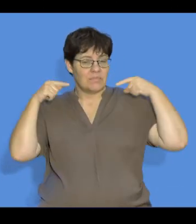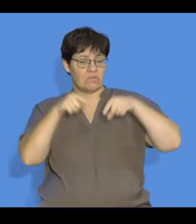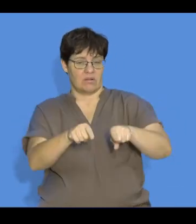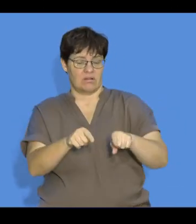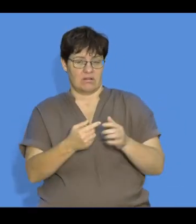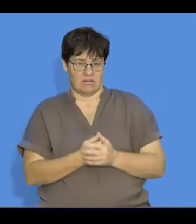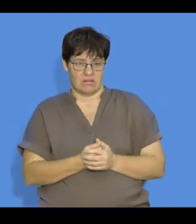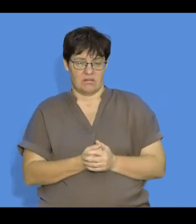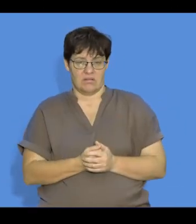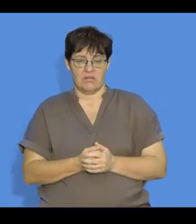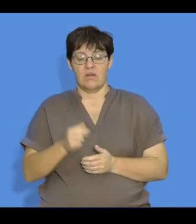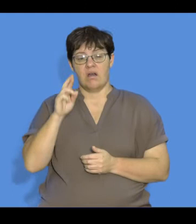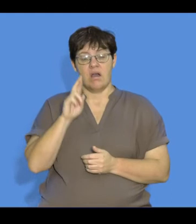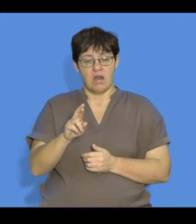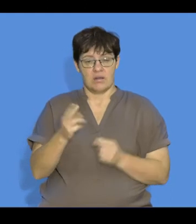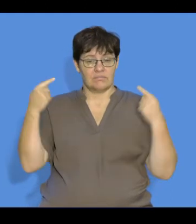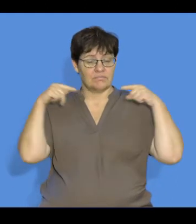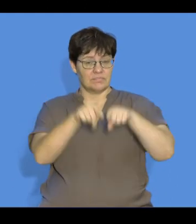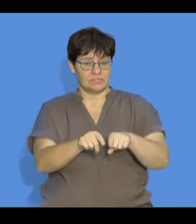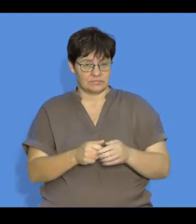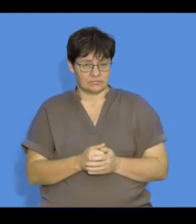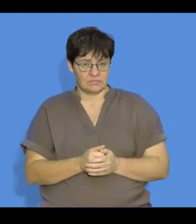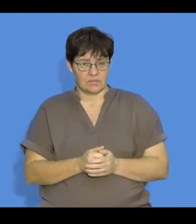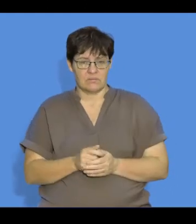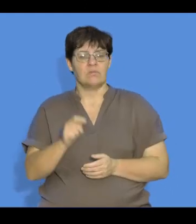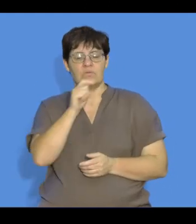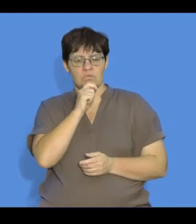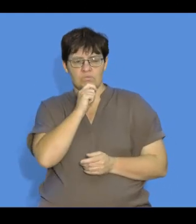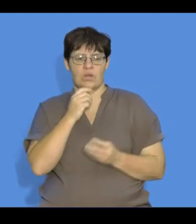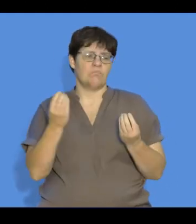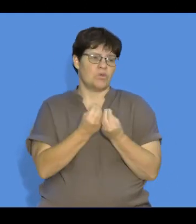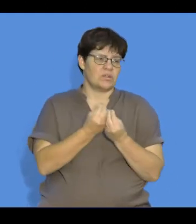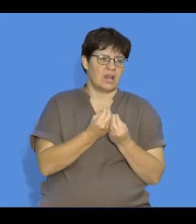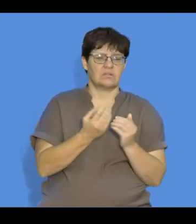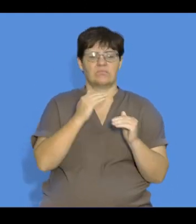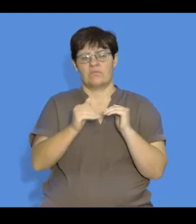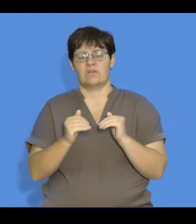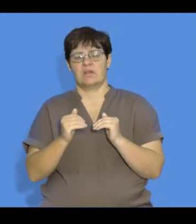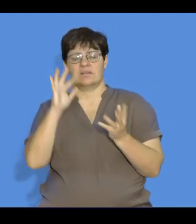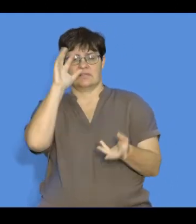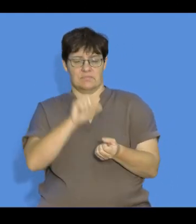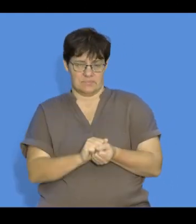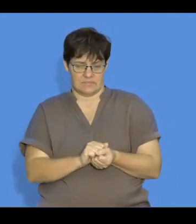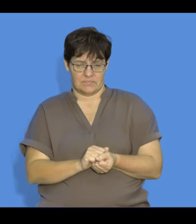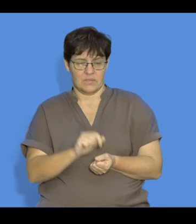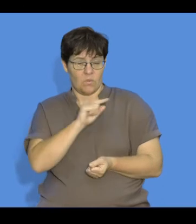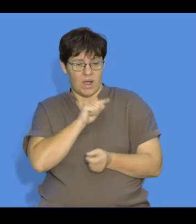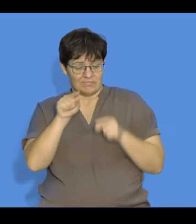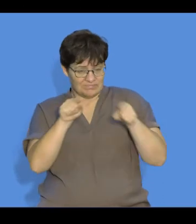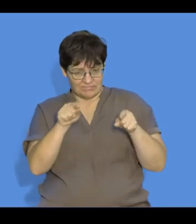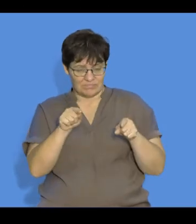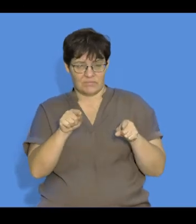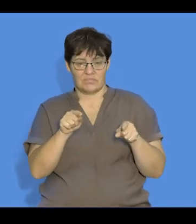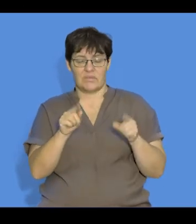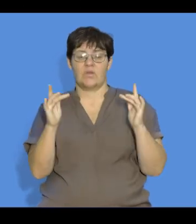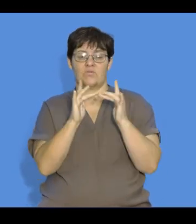R parallel, we can use product over sum. Why? Because these two are actually connected in parallel. So the